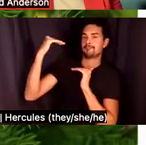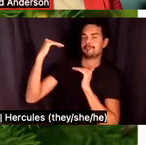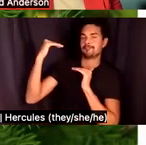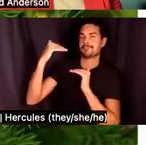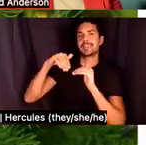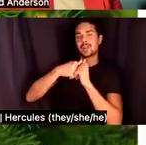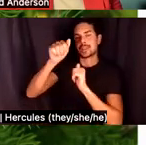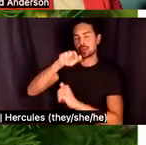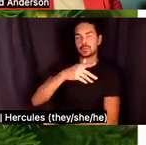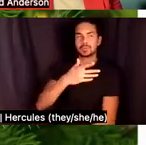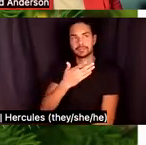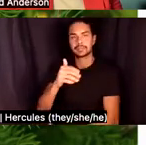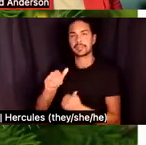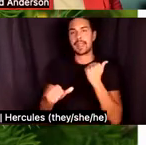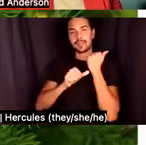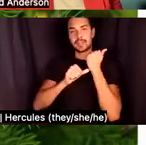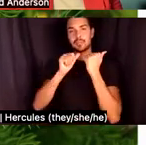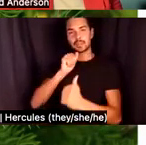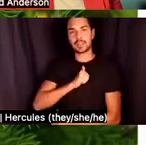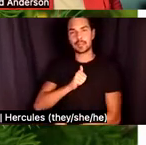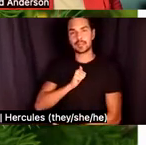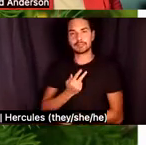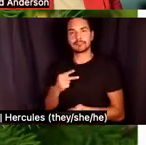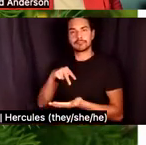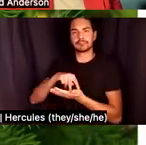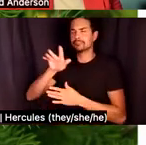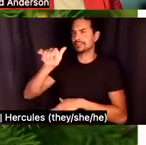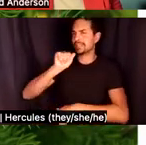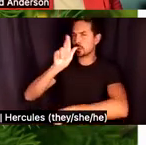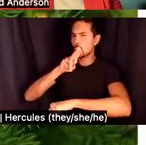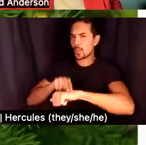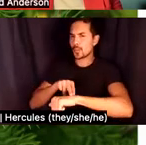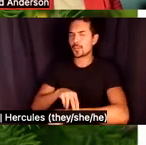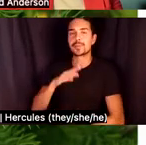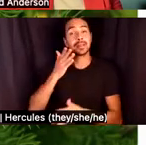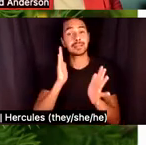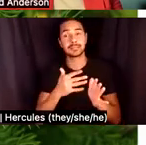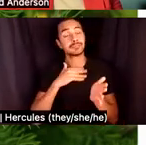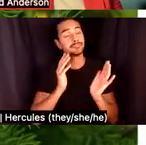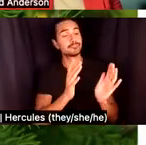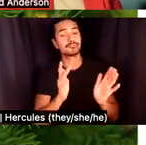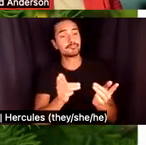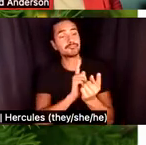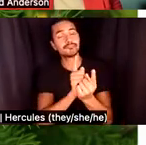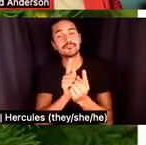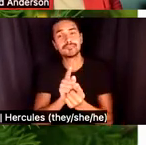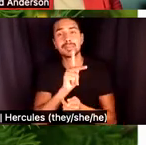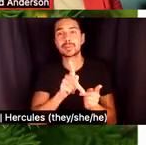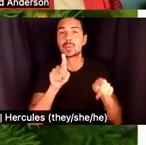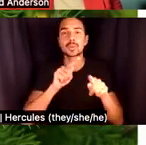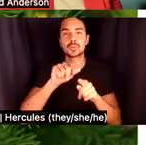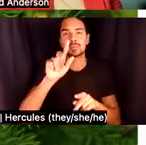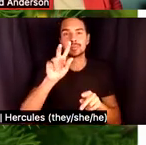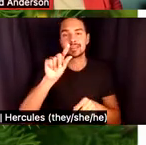advocate for yourself. And also what's normal and what's not normal, because I'm talking to some of these people who, they went through these gynecological exams